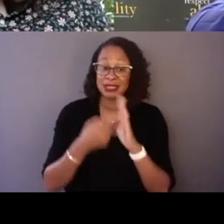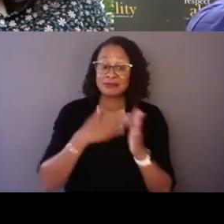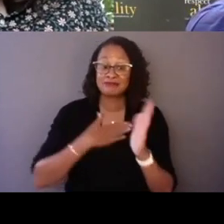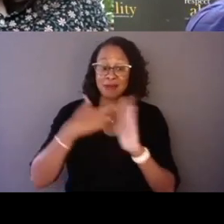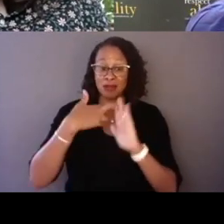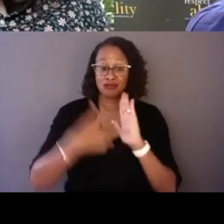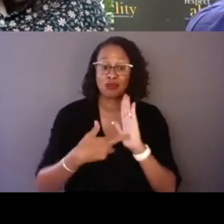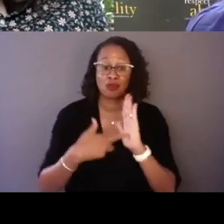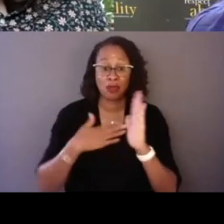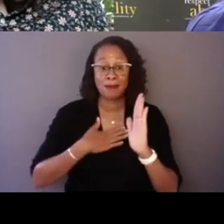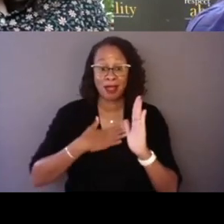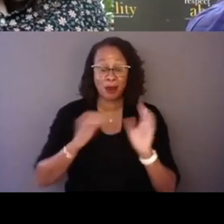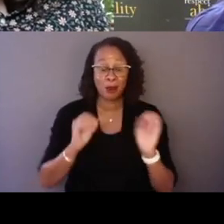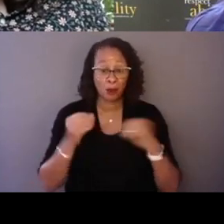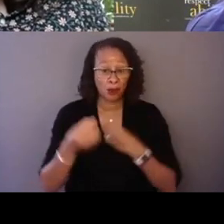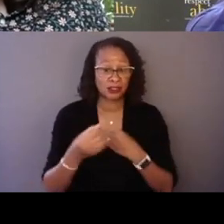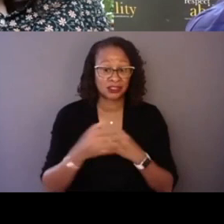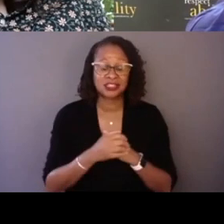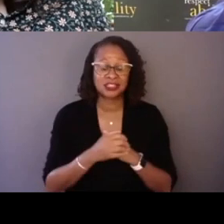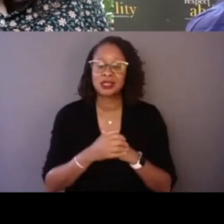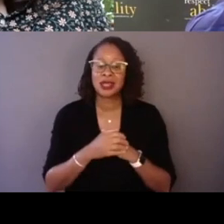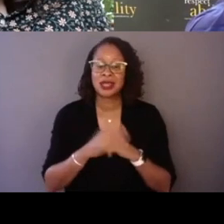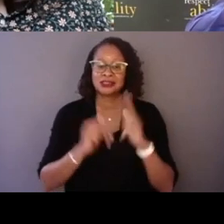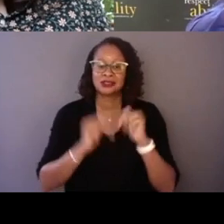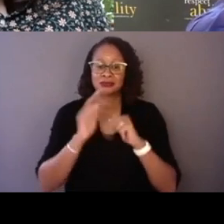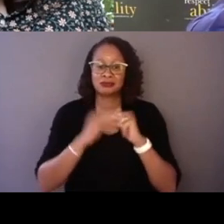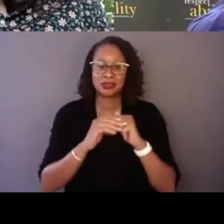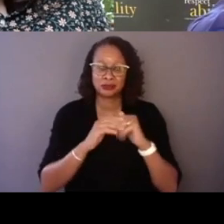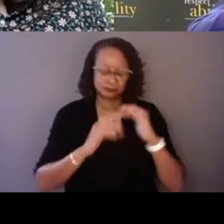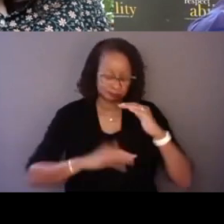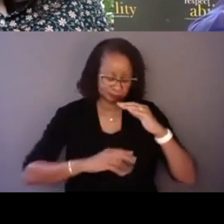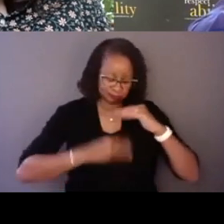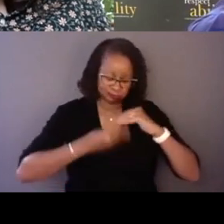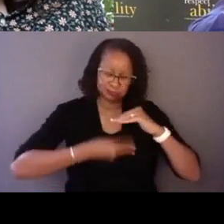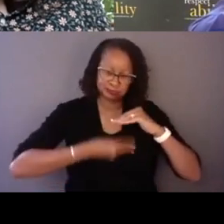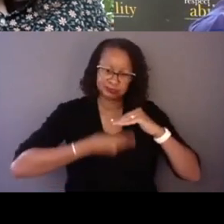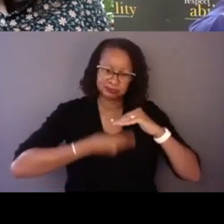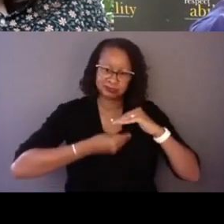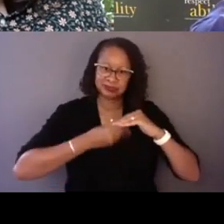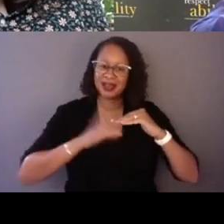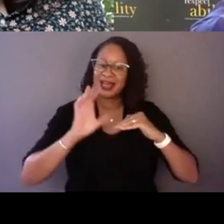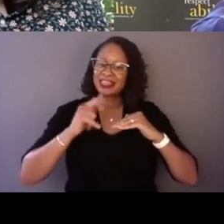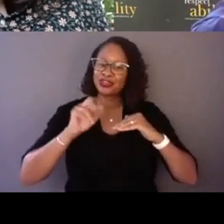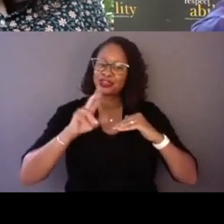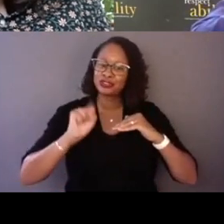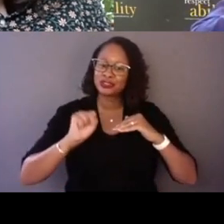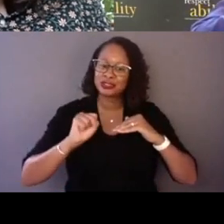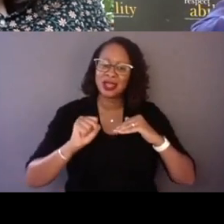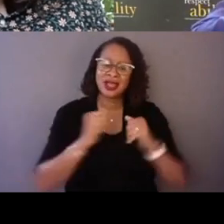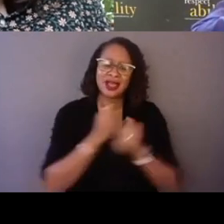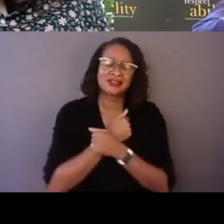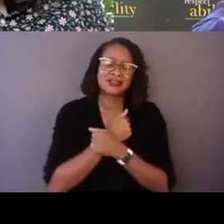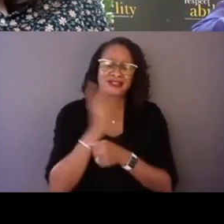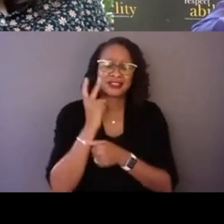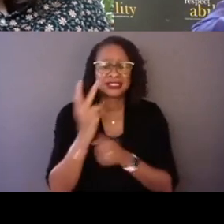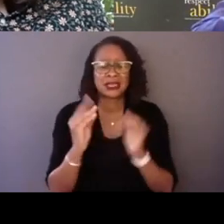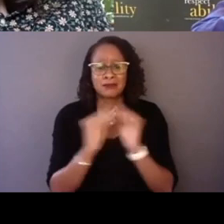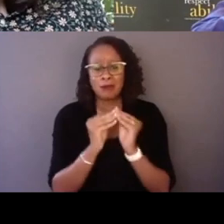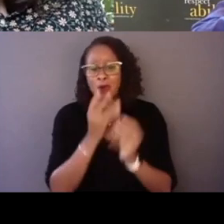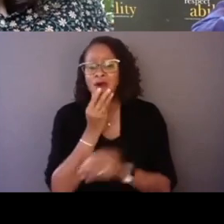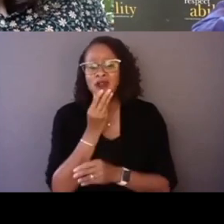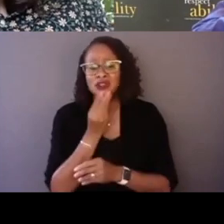my organization is to build a pipeline of leaders. And I would love to see more Jewish leaders with all types